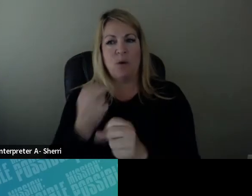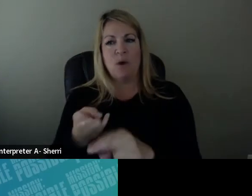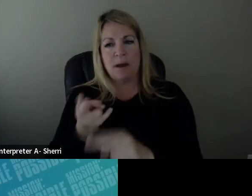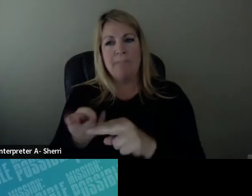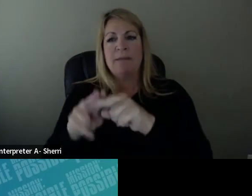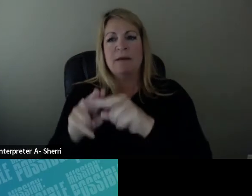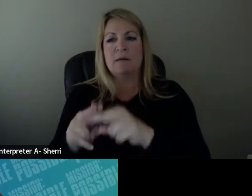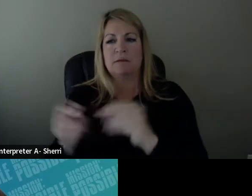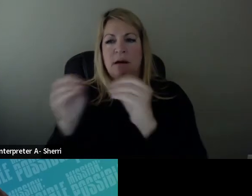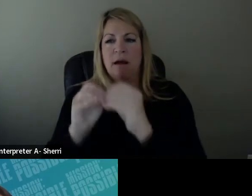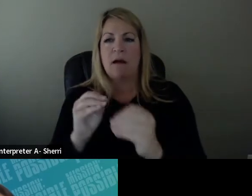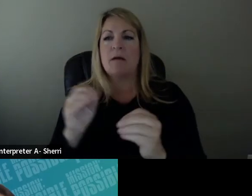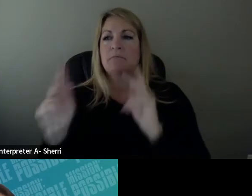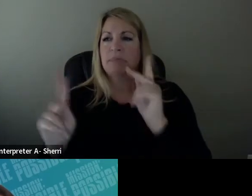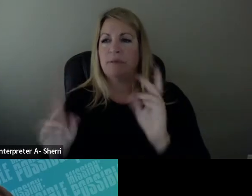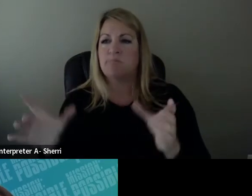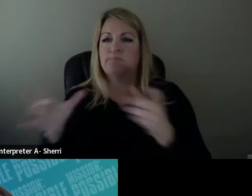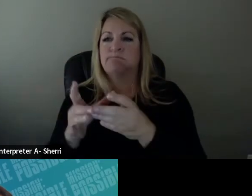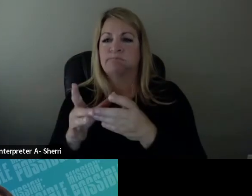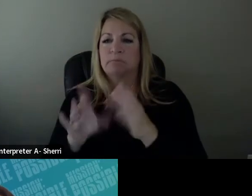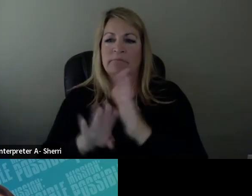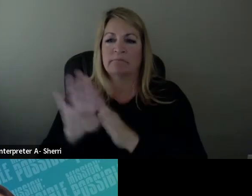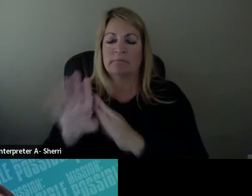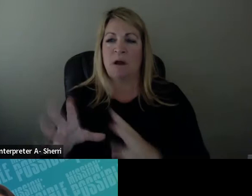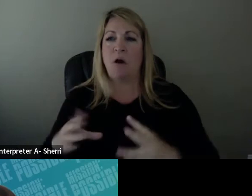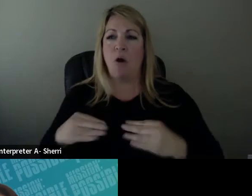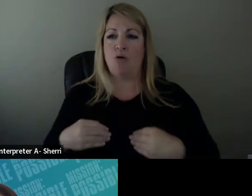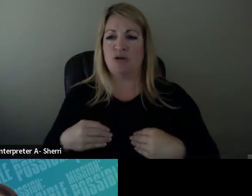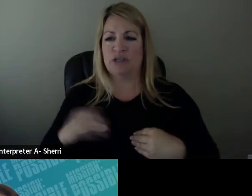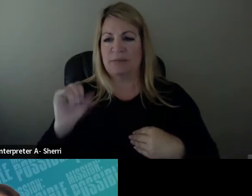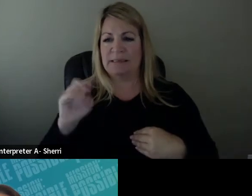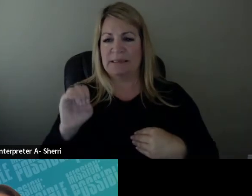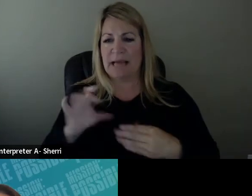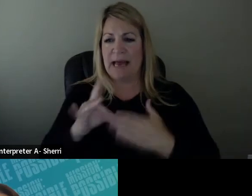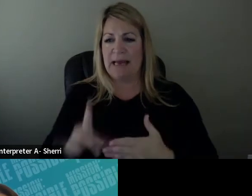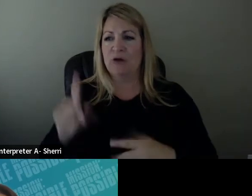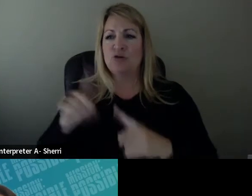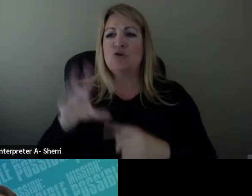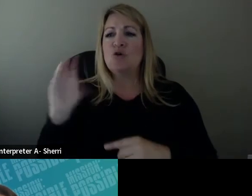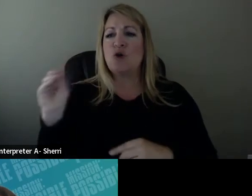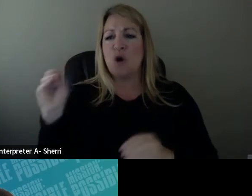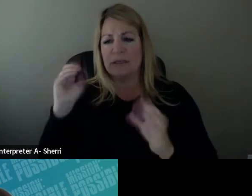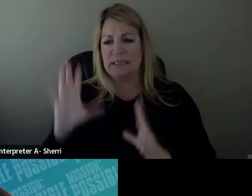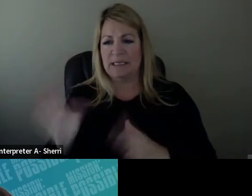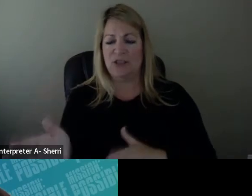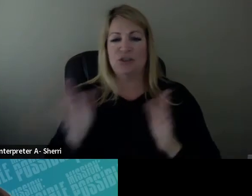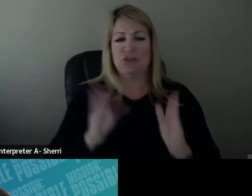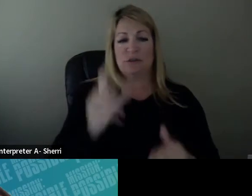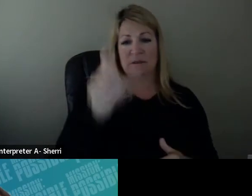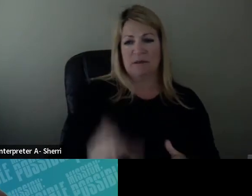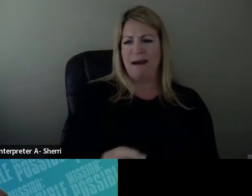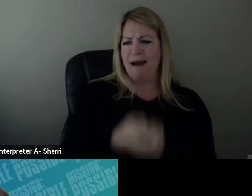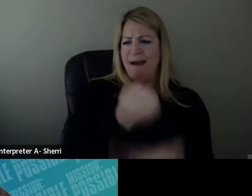We want our site leaders to take ownership of co-teaching. And the third column is evidence, of